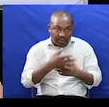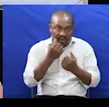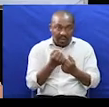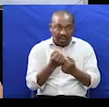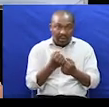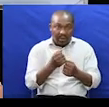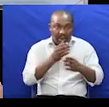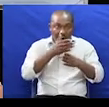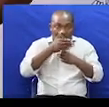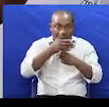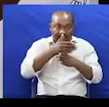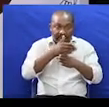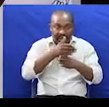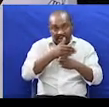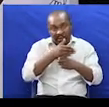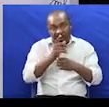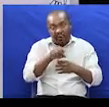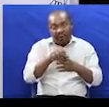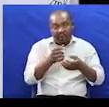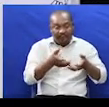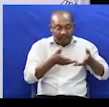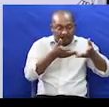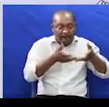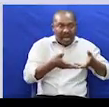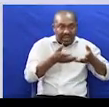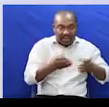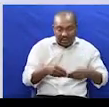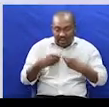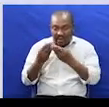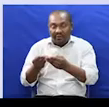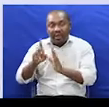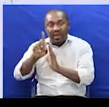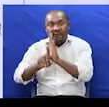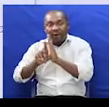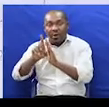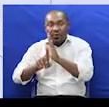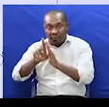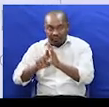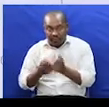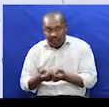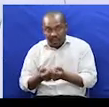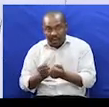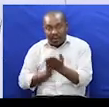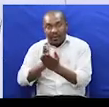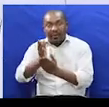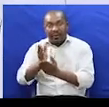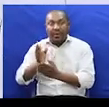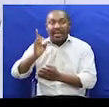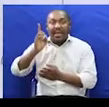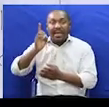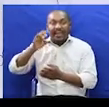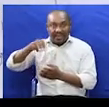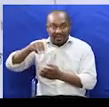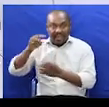the mass given over the volume, which makes 10 gram per decimeter cubic, which makes 10 gram